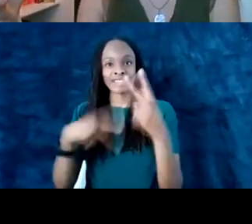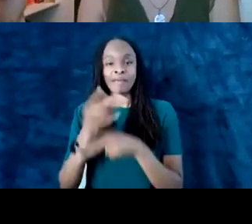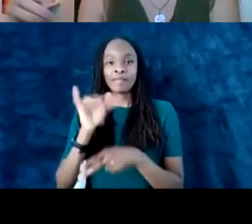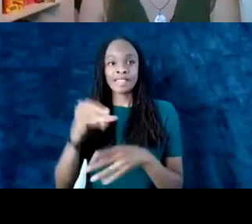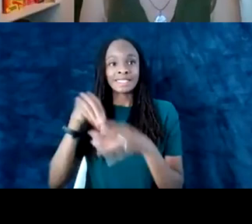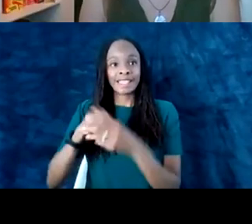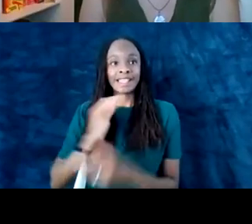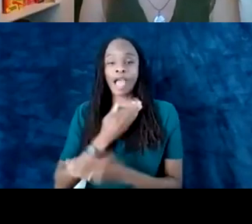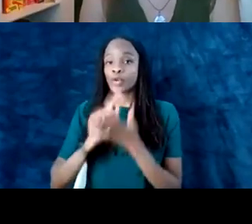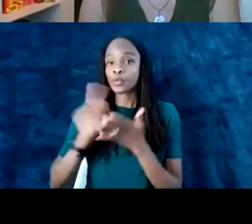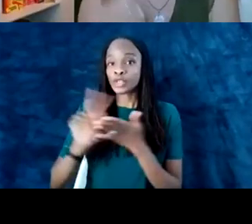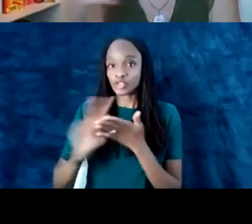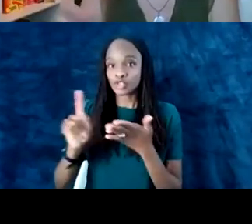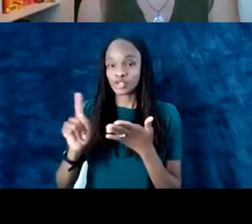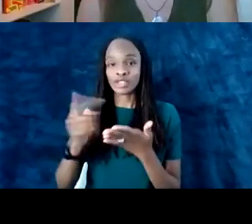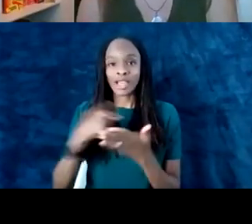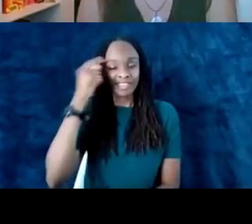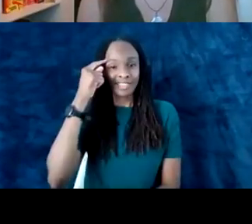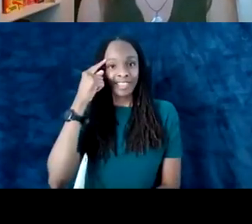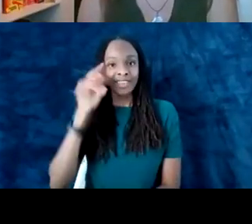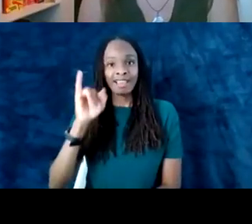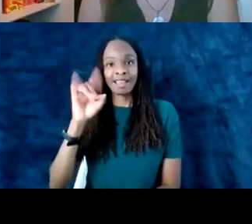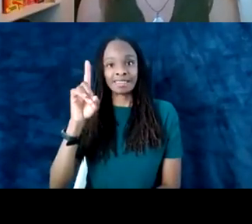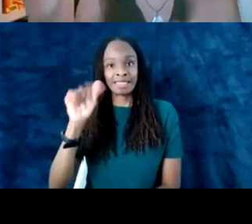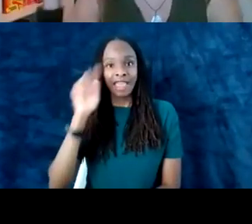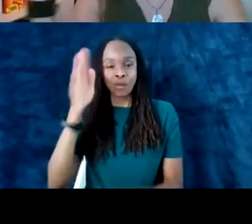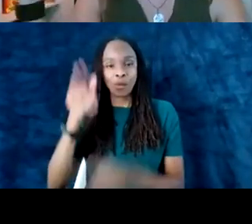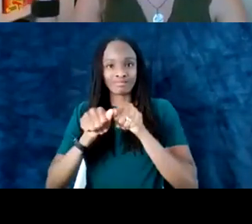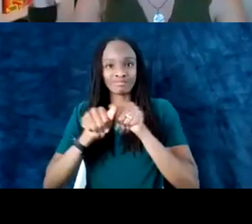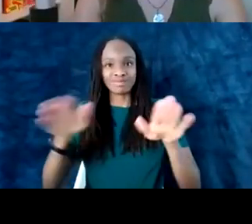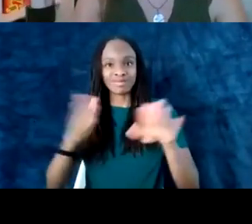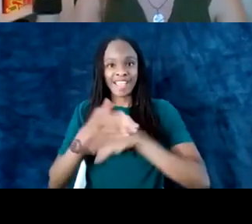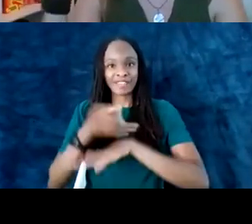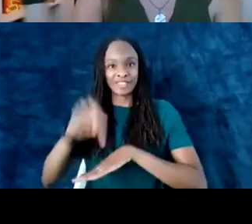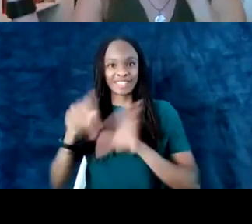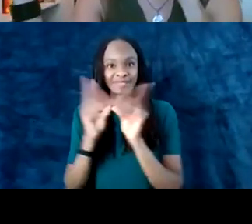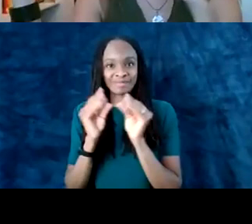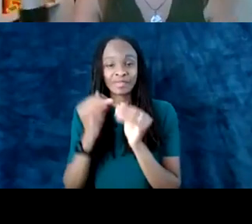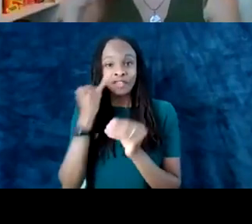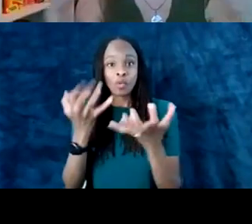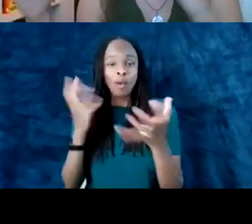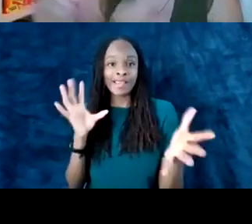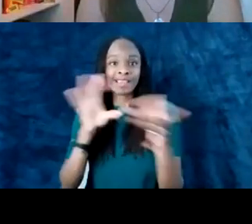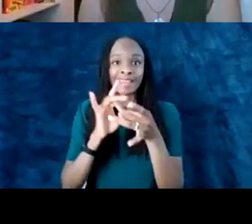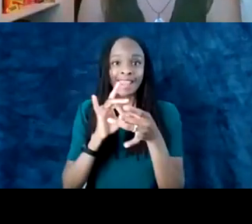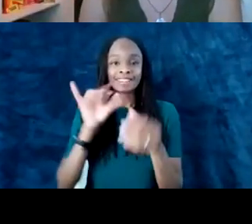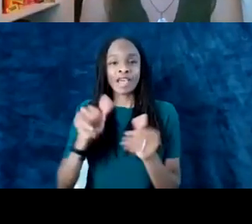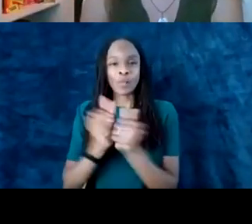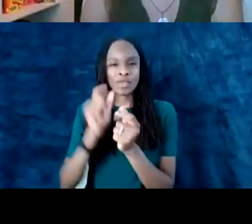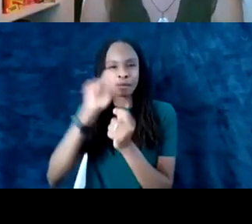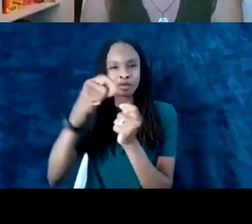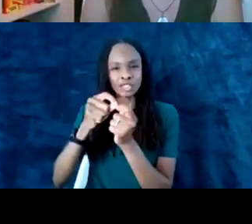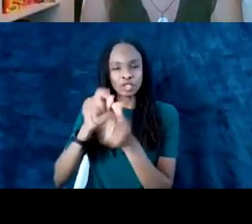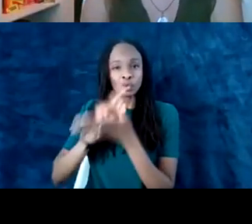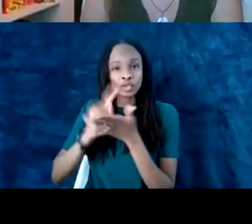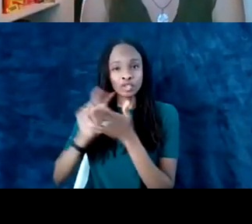our research body that I think IGA will send out after this call. So if you want to sort of connect those with the particular research questions, we're real